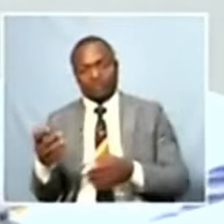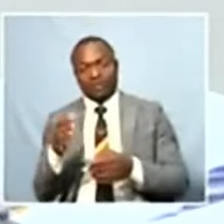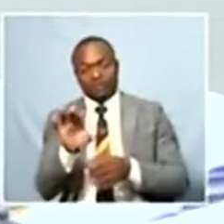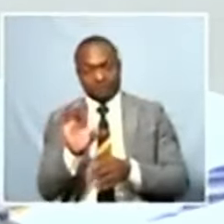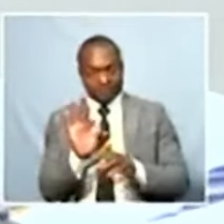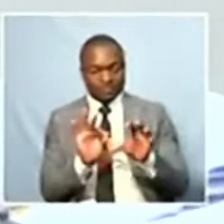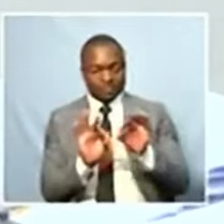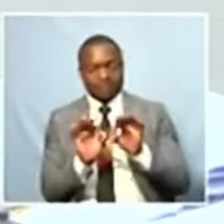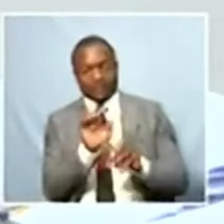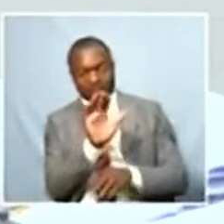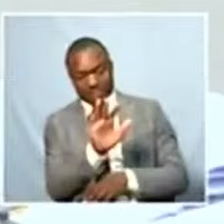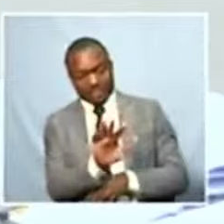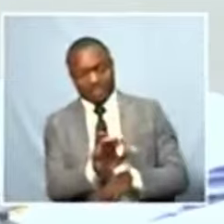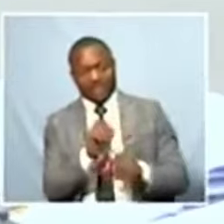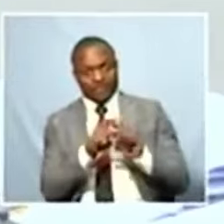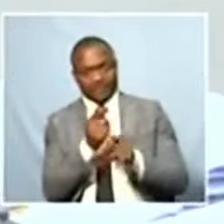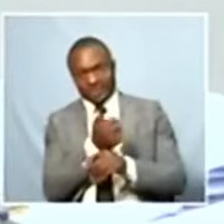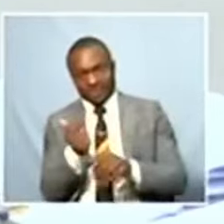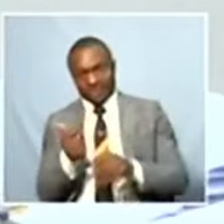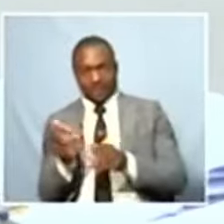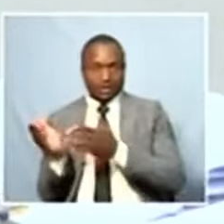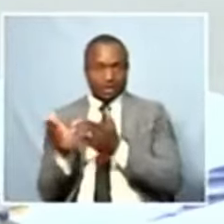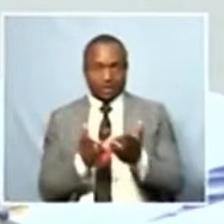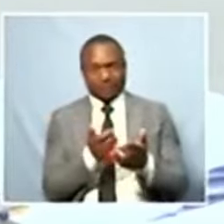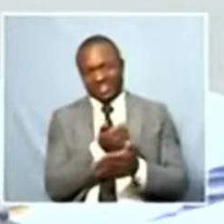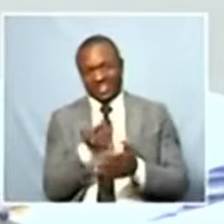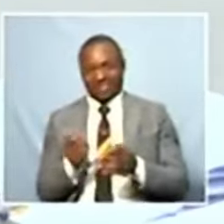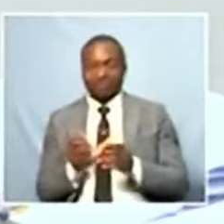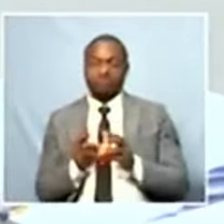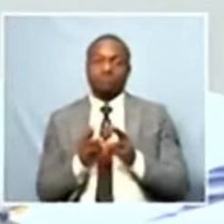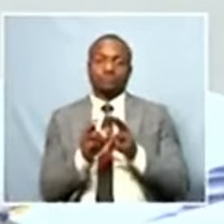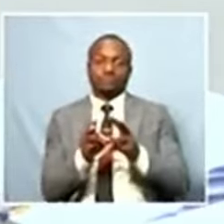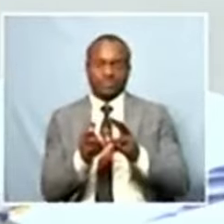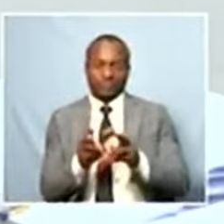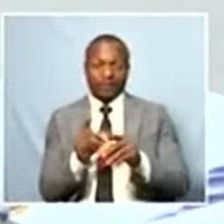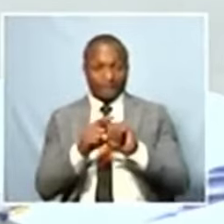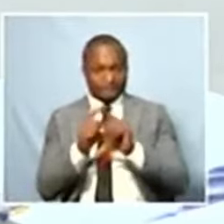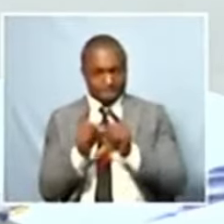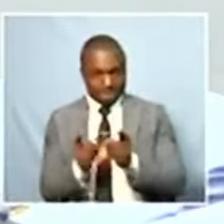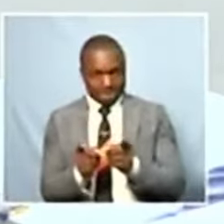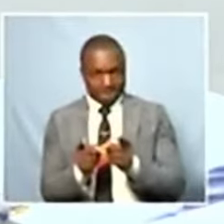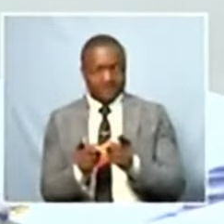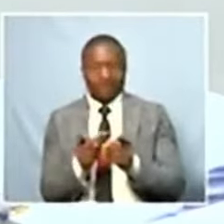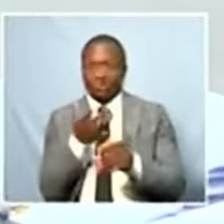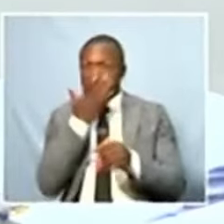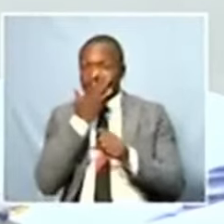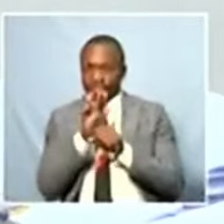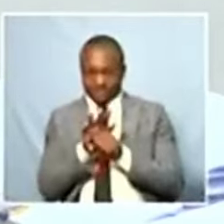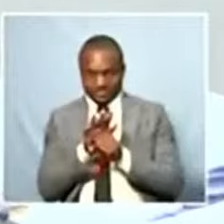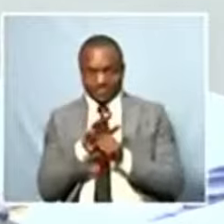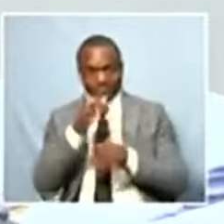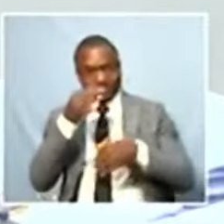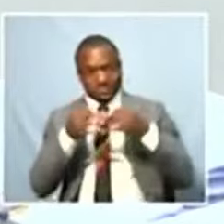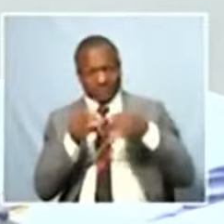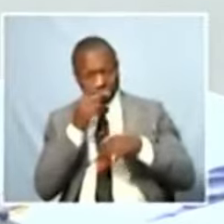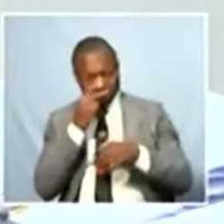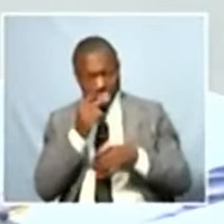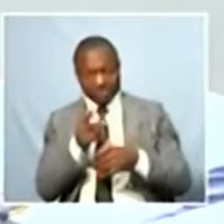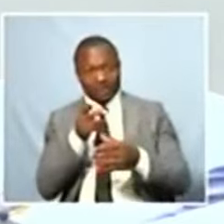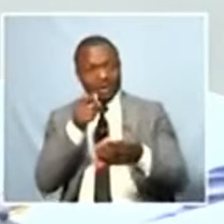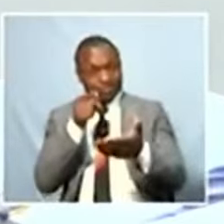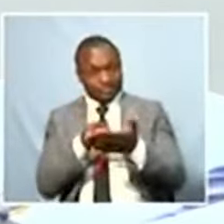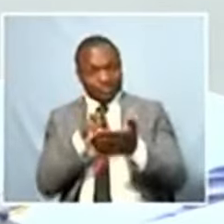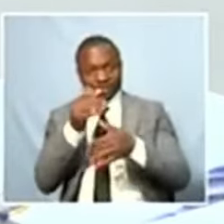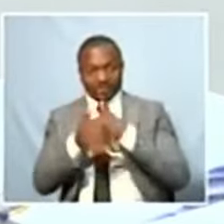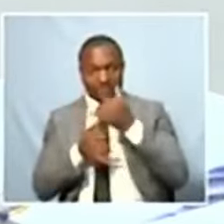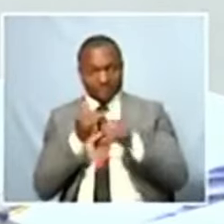there, but of course there are others that come in an ad hoc basis and so forth. But the key assurance, I think, if you look at this year, when you